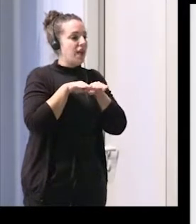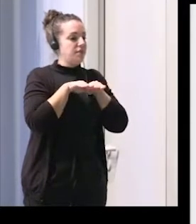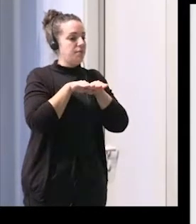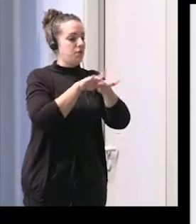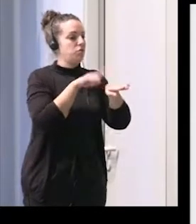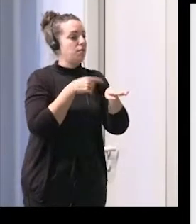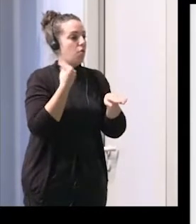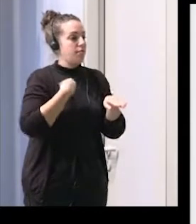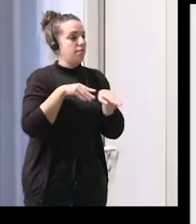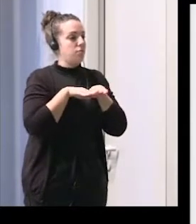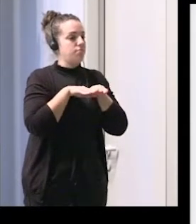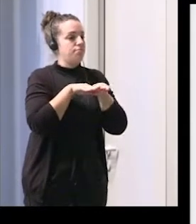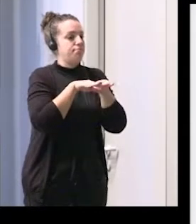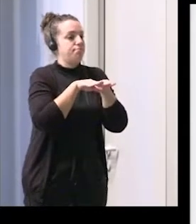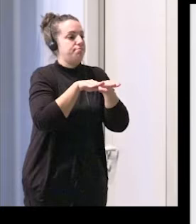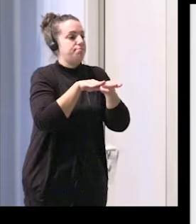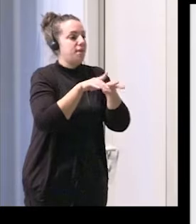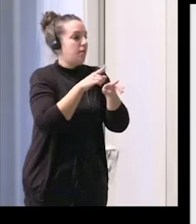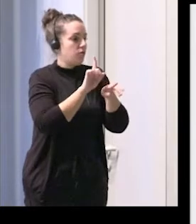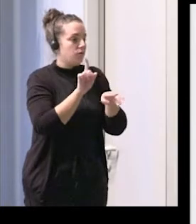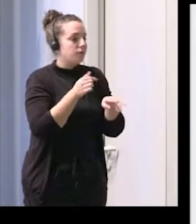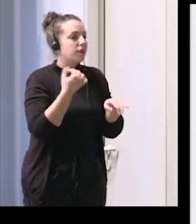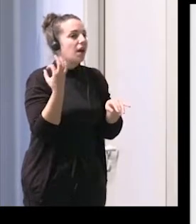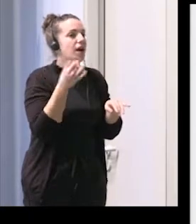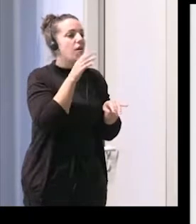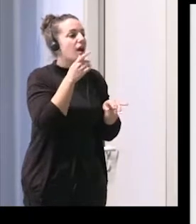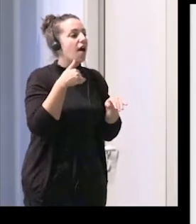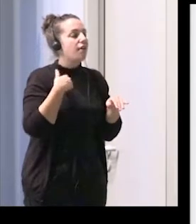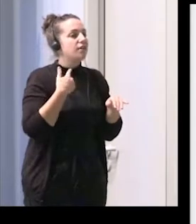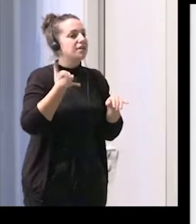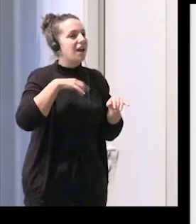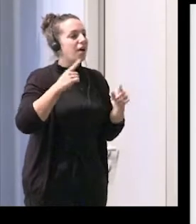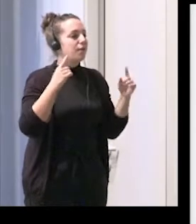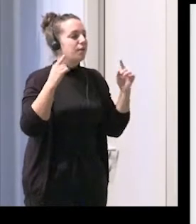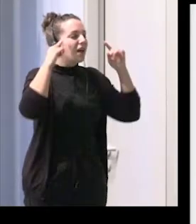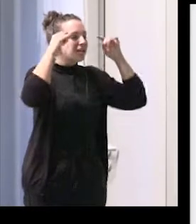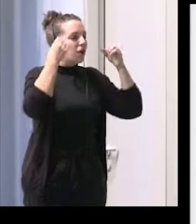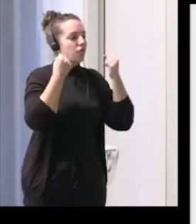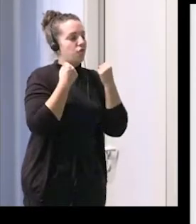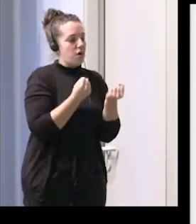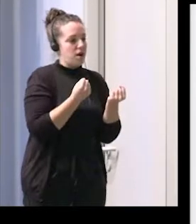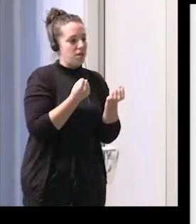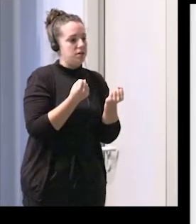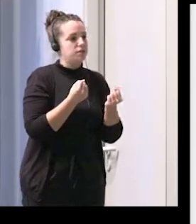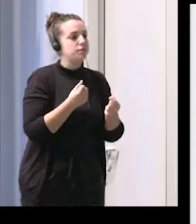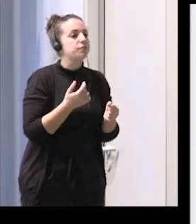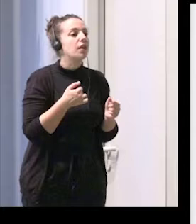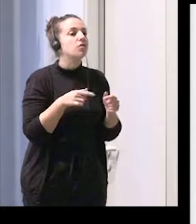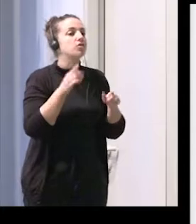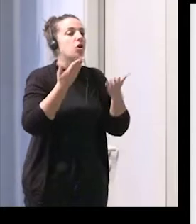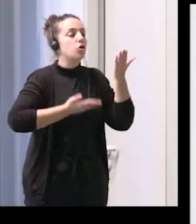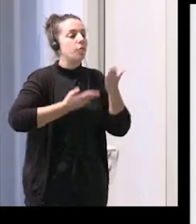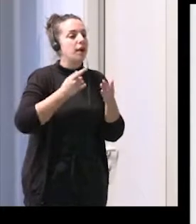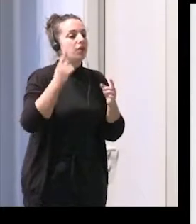get pathways which are stronger from the first hearing ear relative to those from the second. And that's going